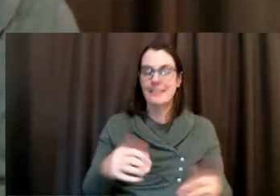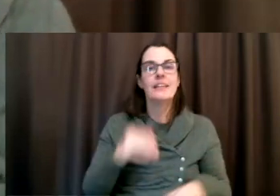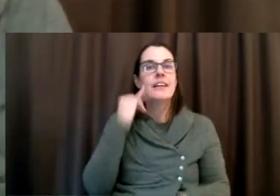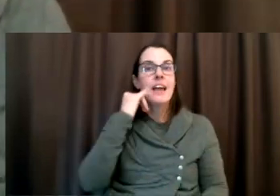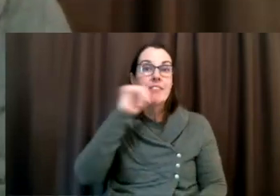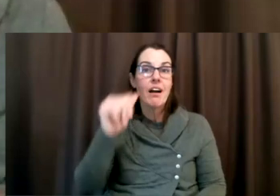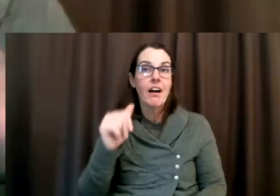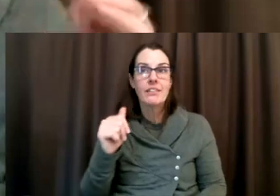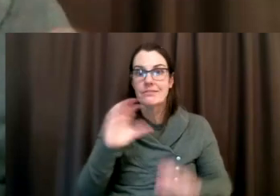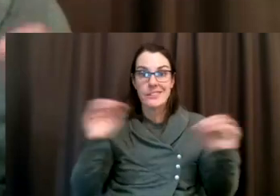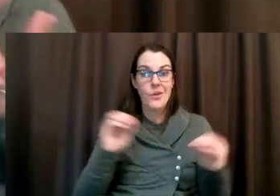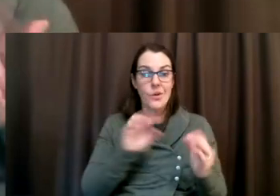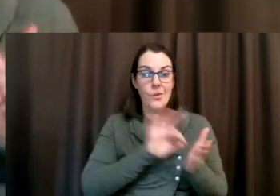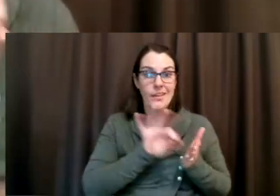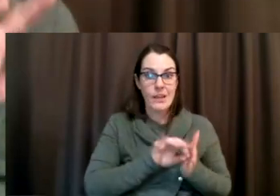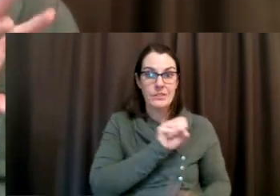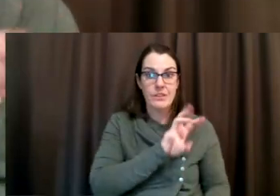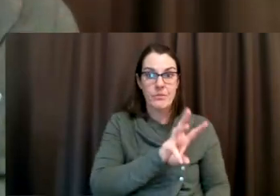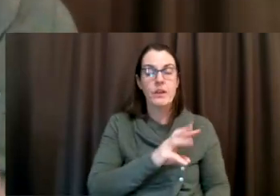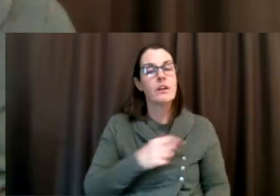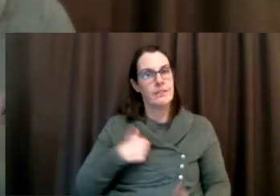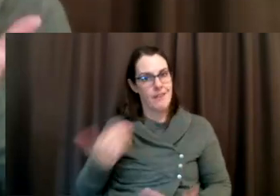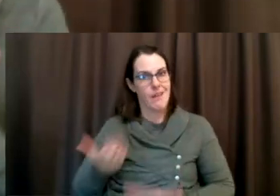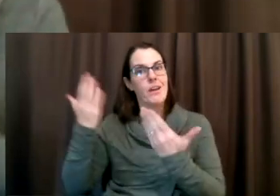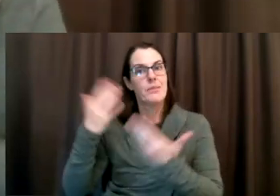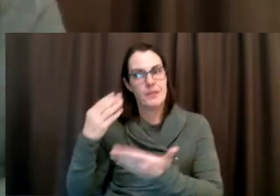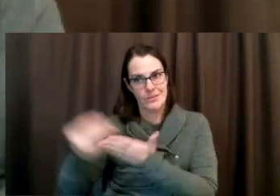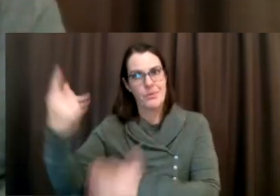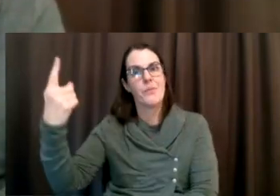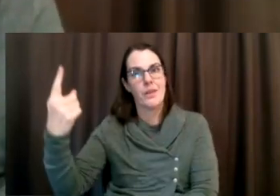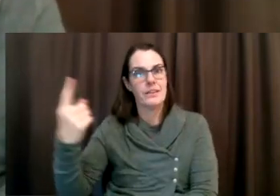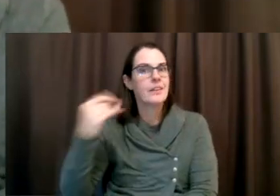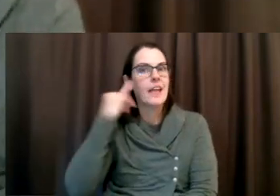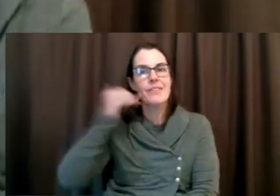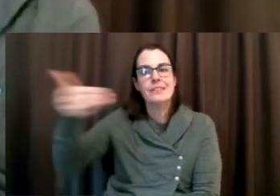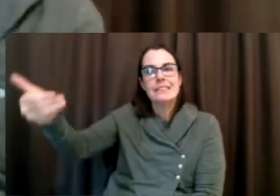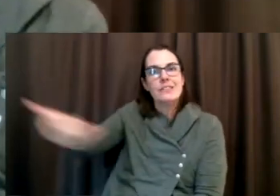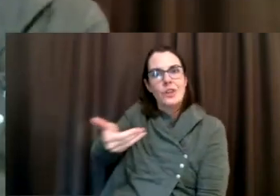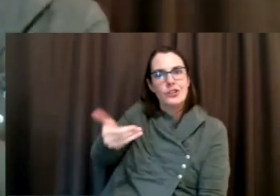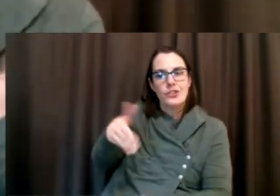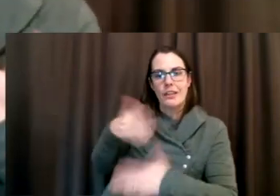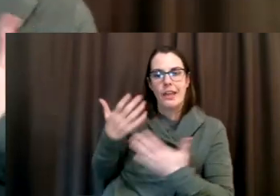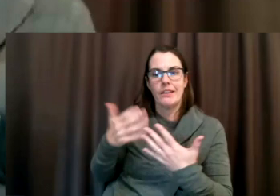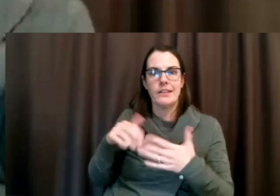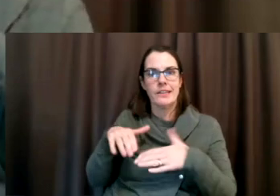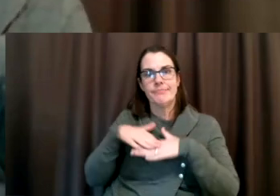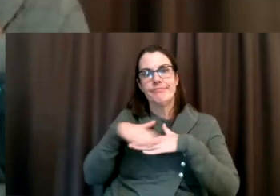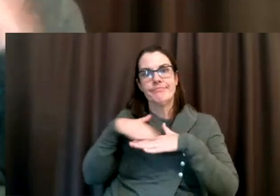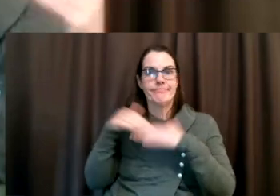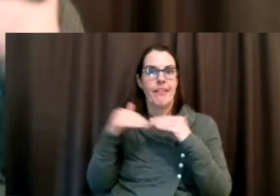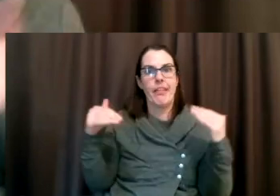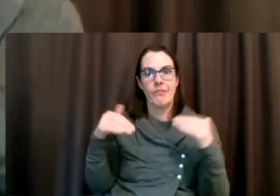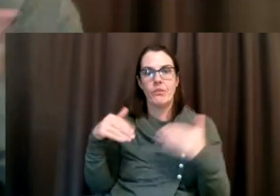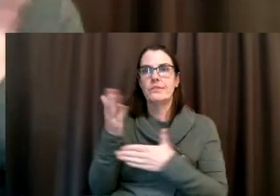software, first of all, it's recommended that you get one, even just like an introductory level subscription to some sort of a